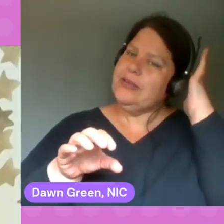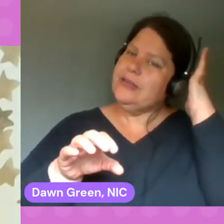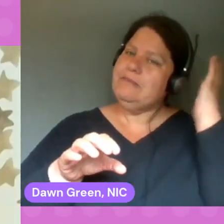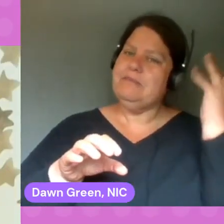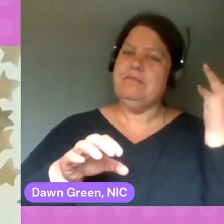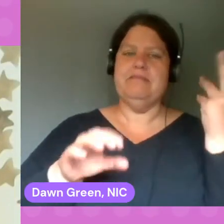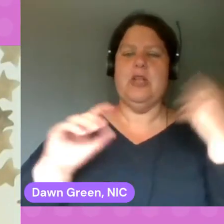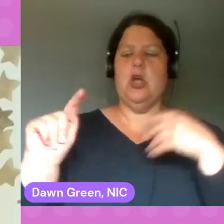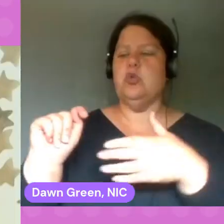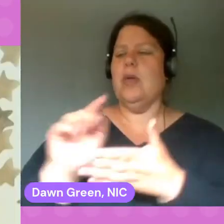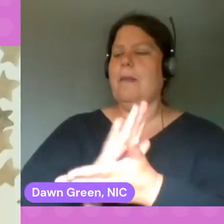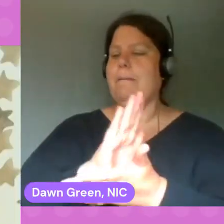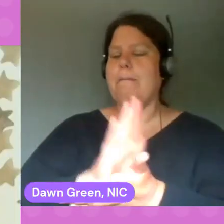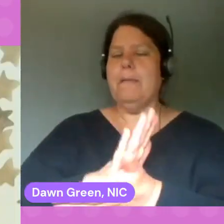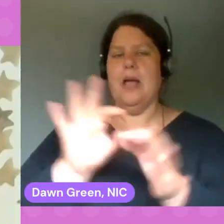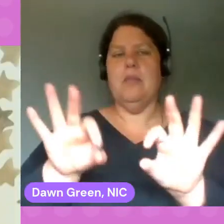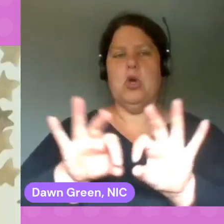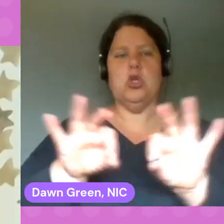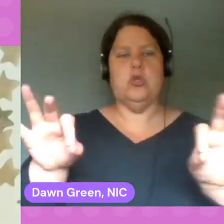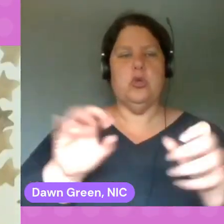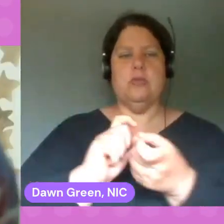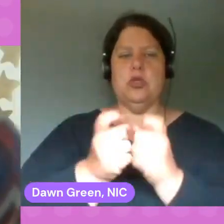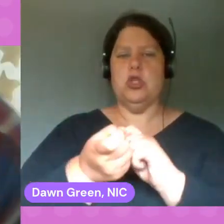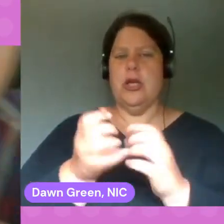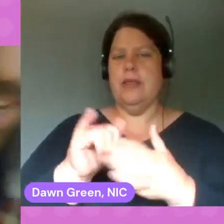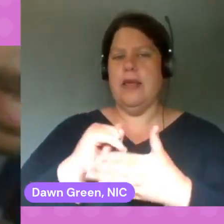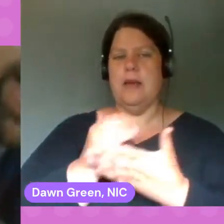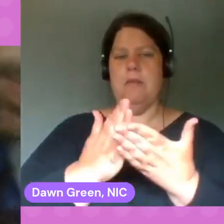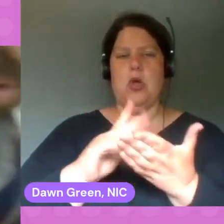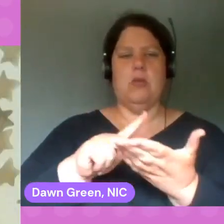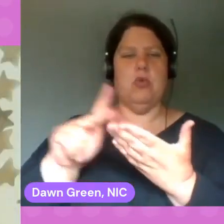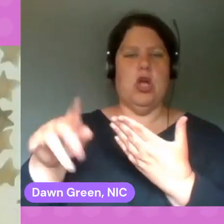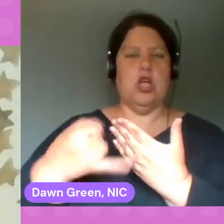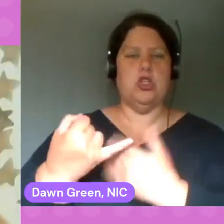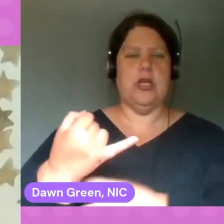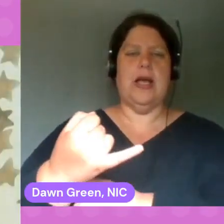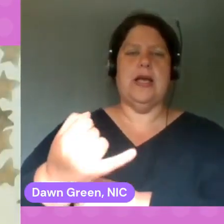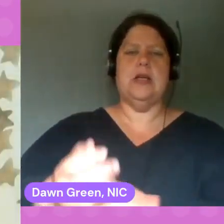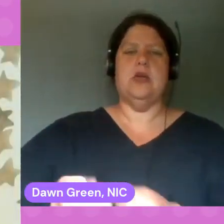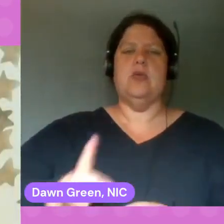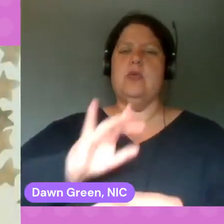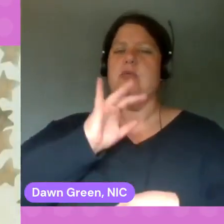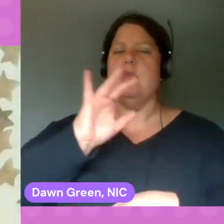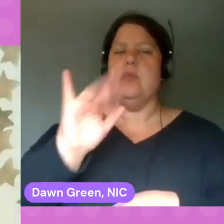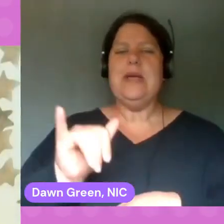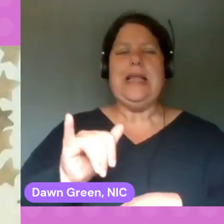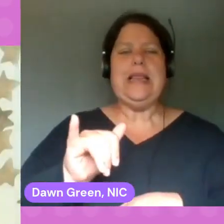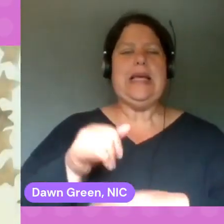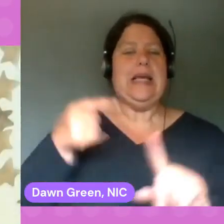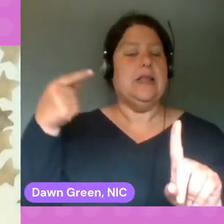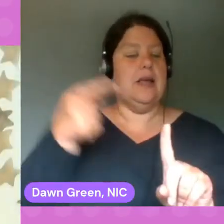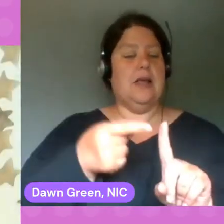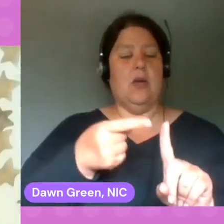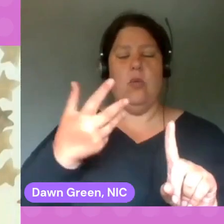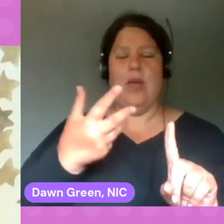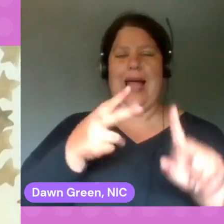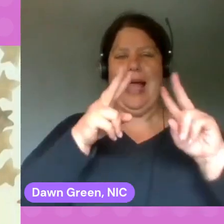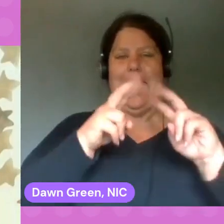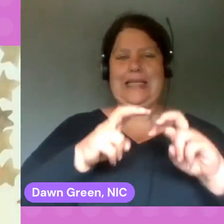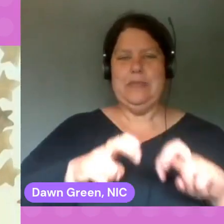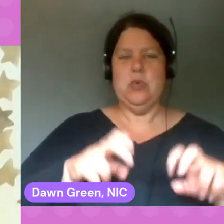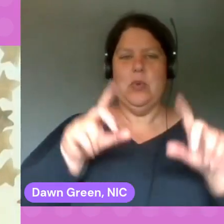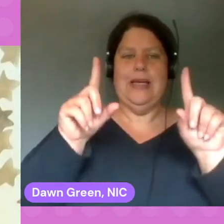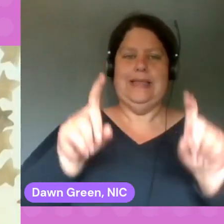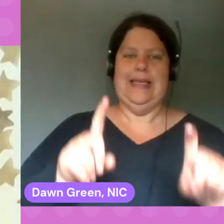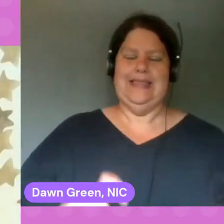toilet paper tube and modify that as part of the project. So it's really all about exploring and testing things out.